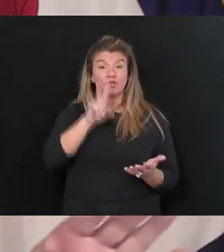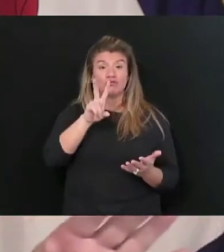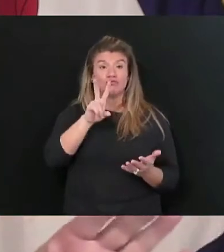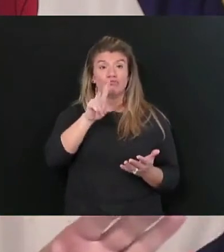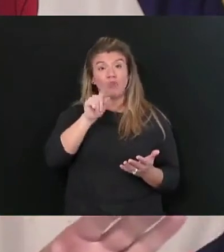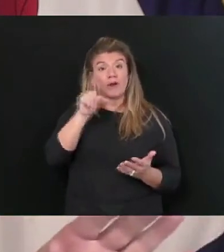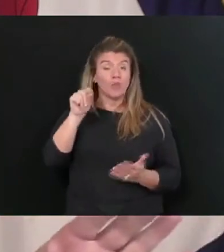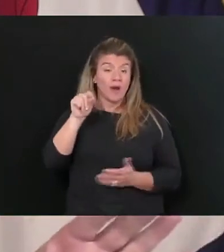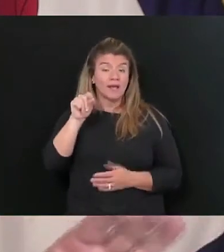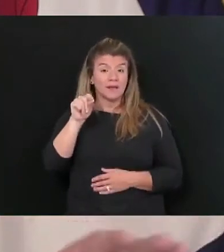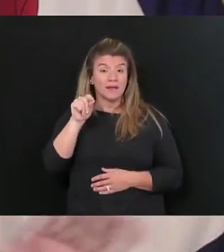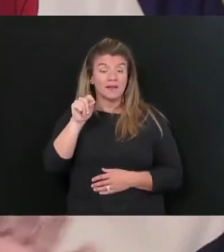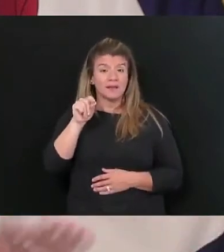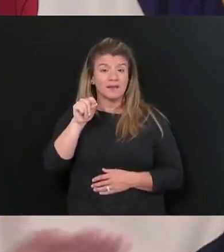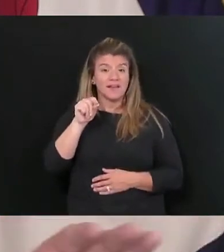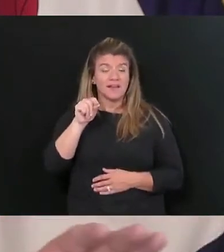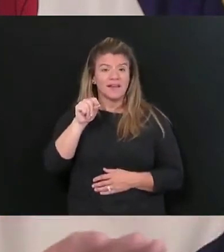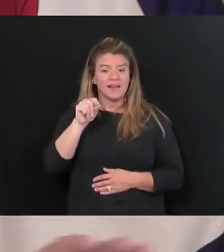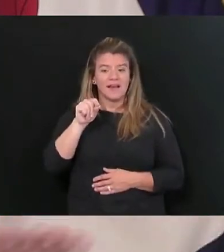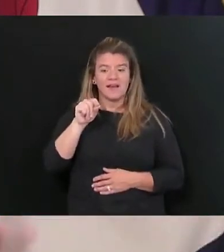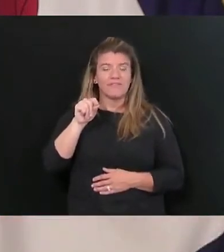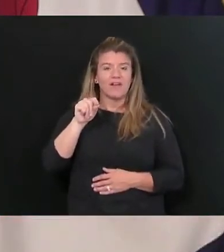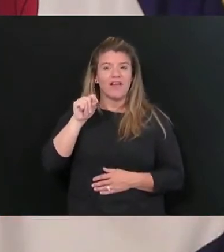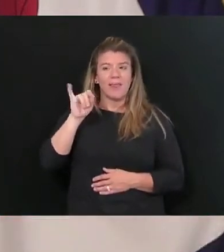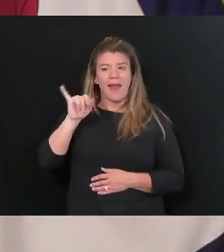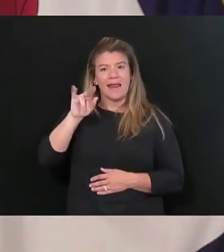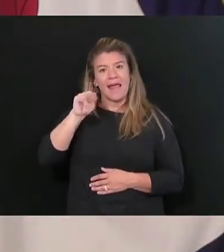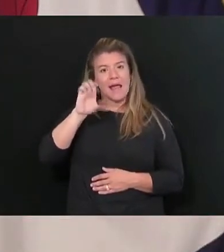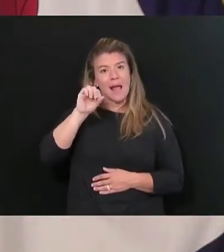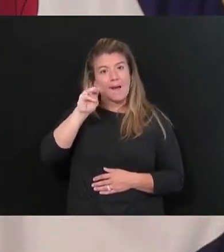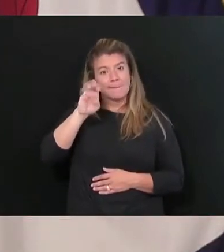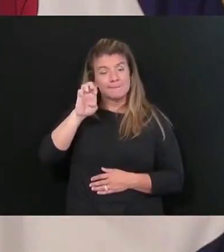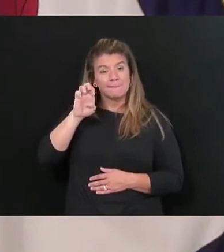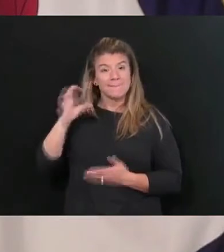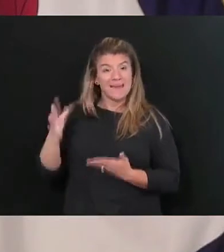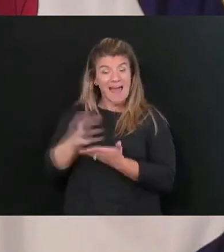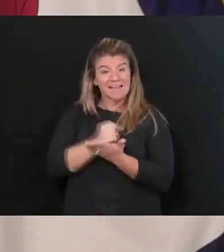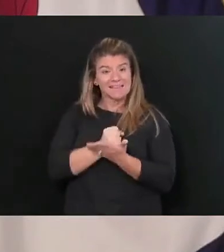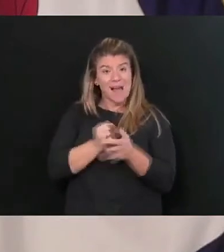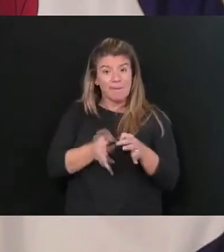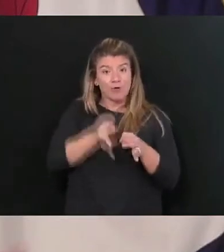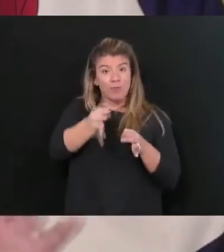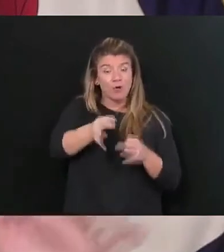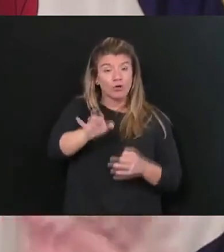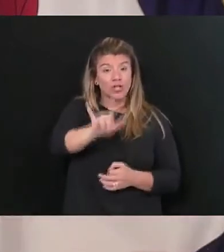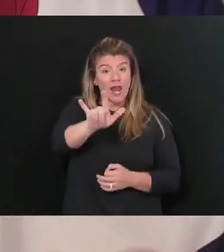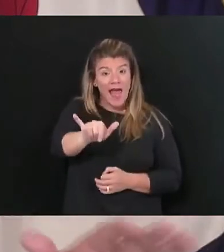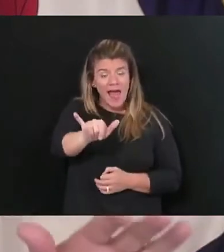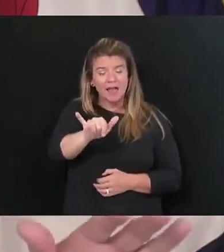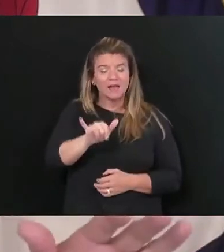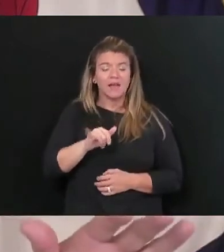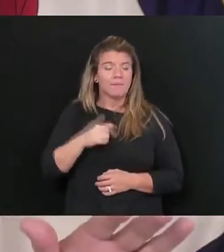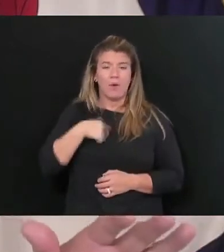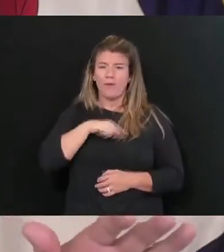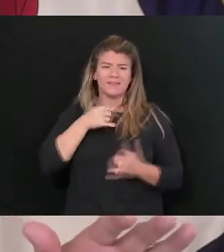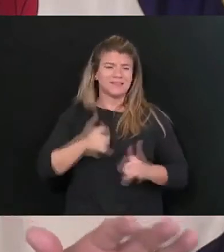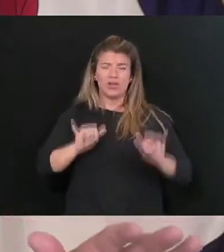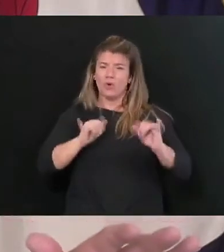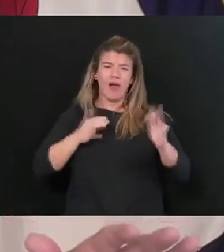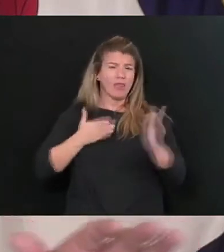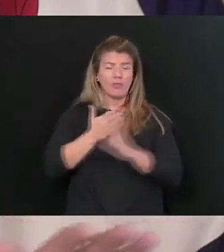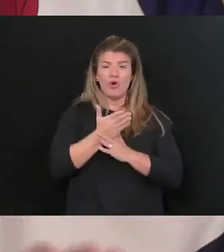2020, deal from the income tax that got shifted into July. But we absolutely, got